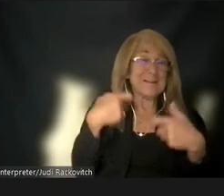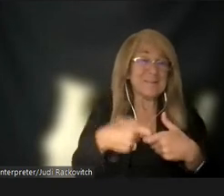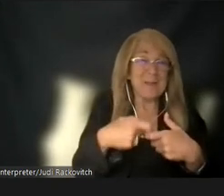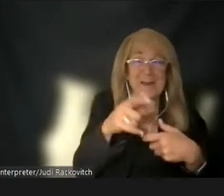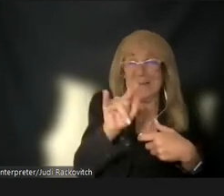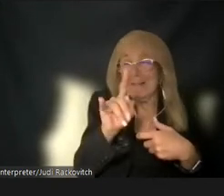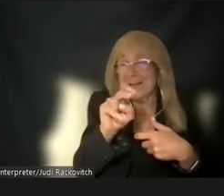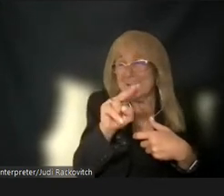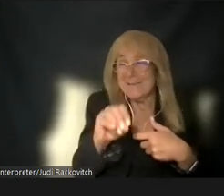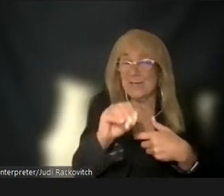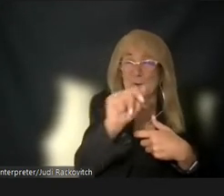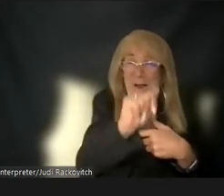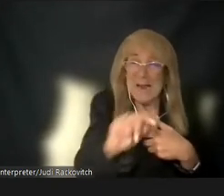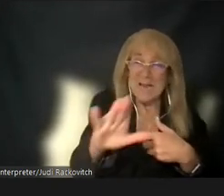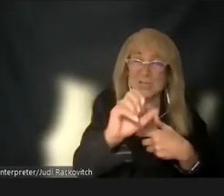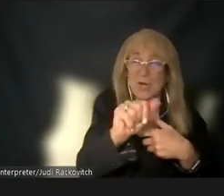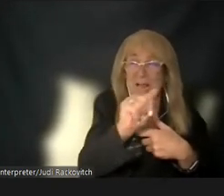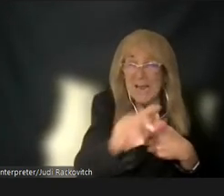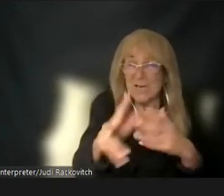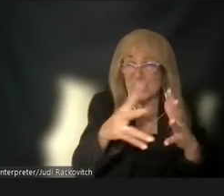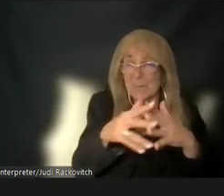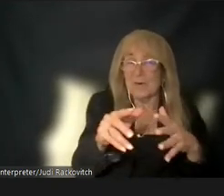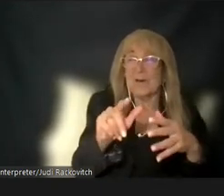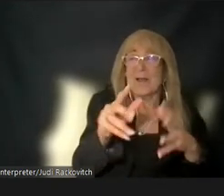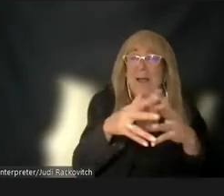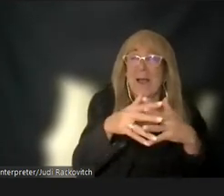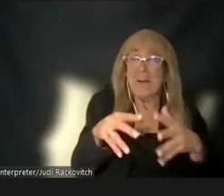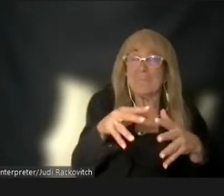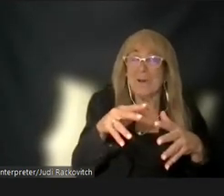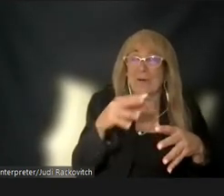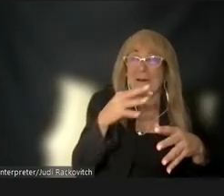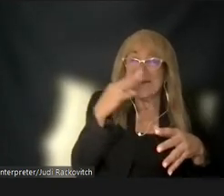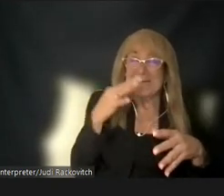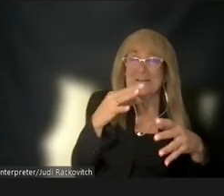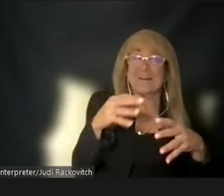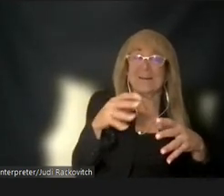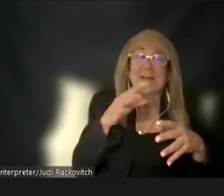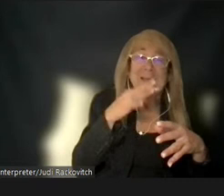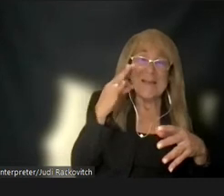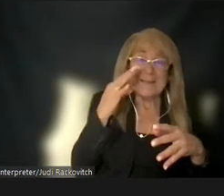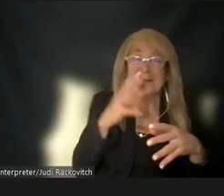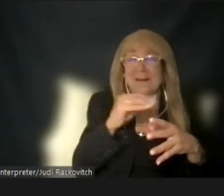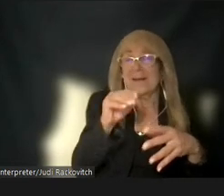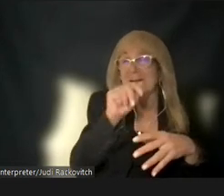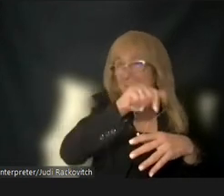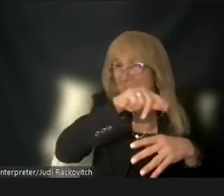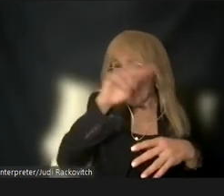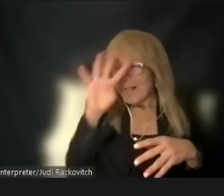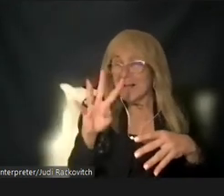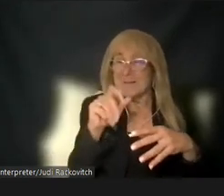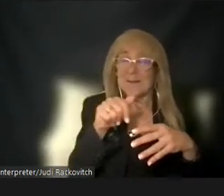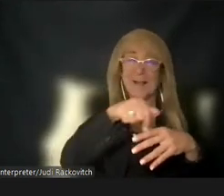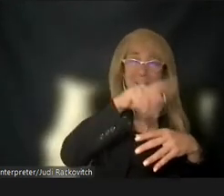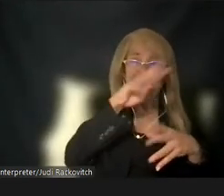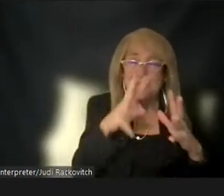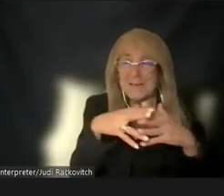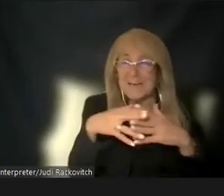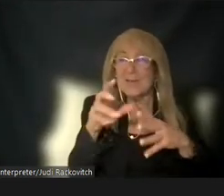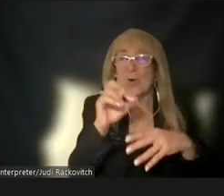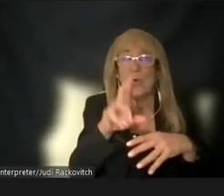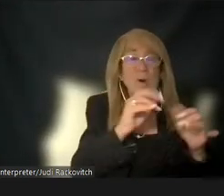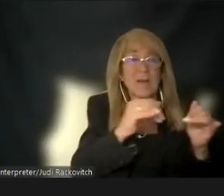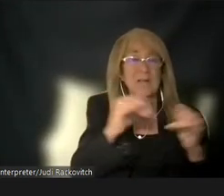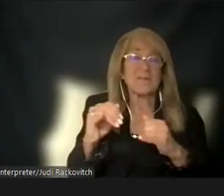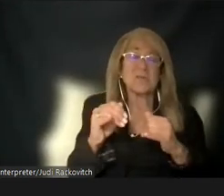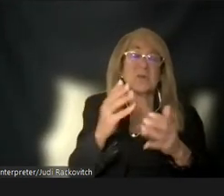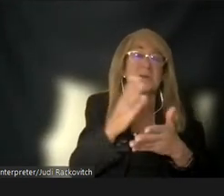Asian or Asian American, American Indian, Alaskan Native, Native Hawaiian or Pacific Islander, or individuals identified as some other